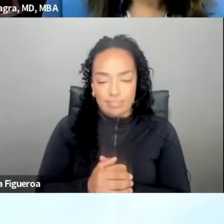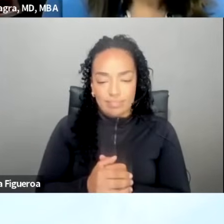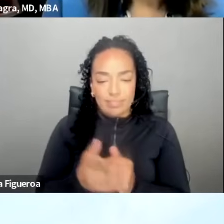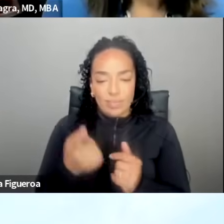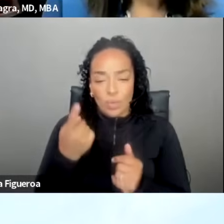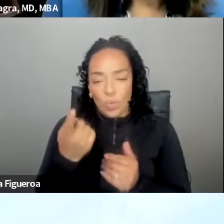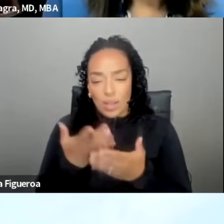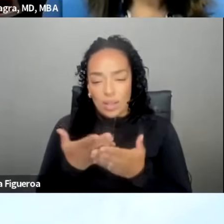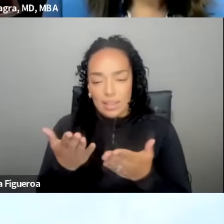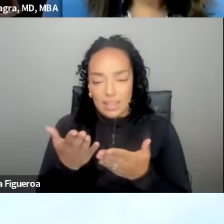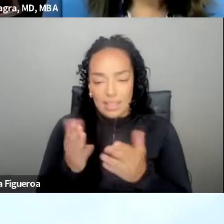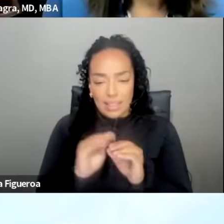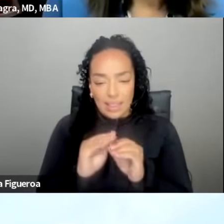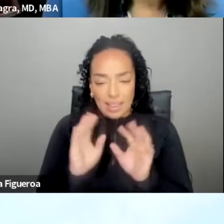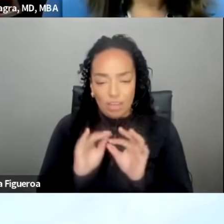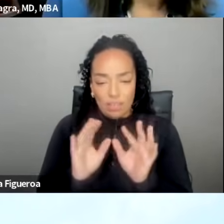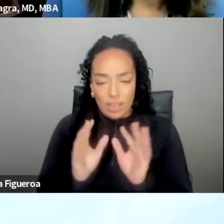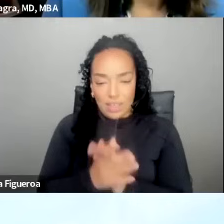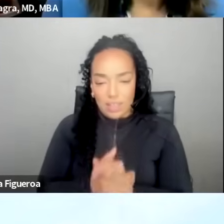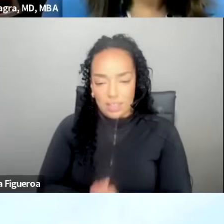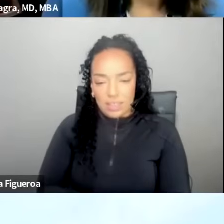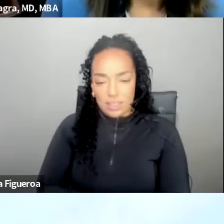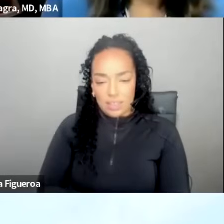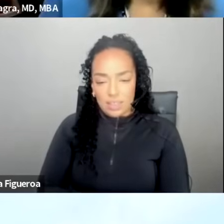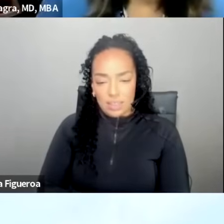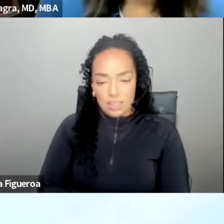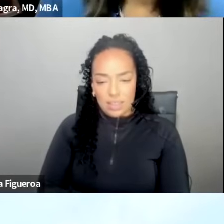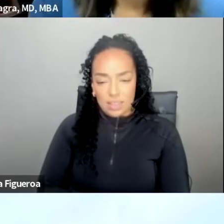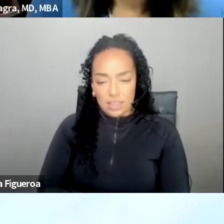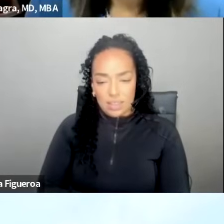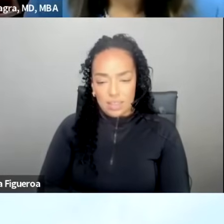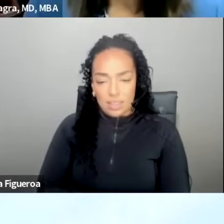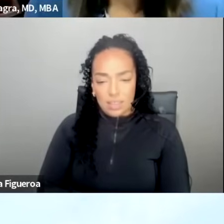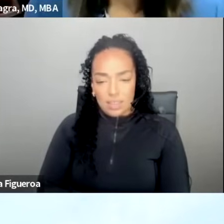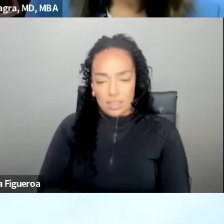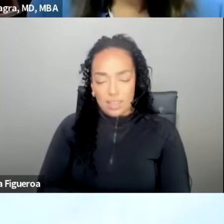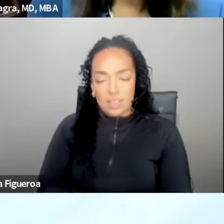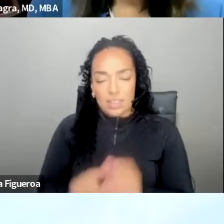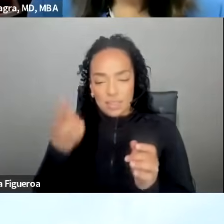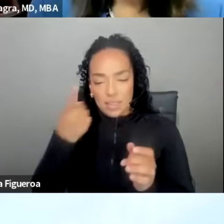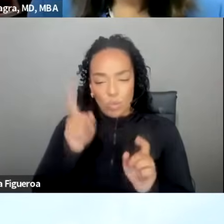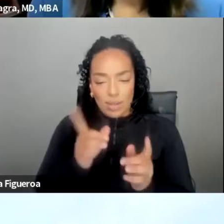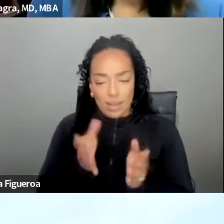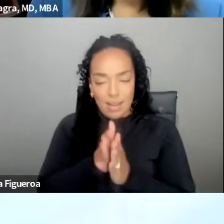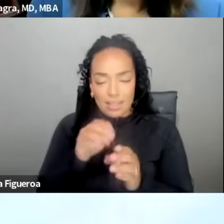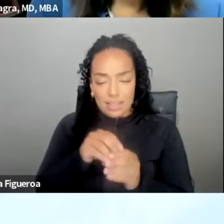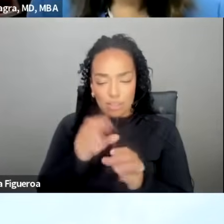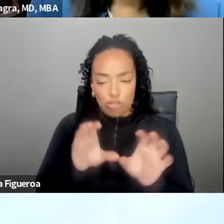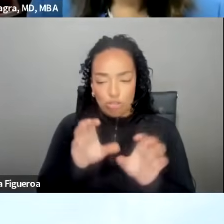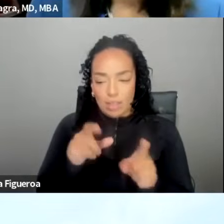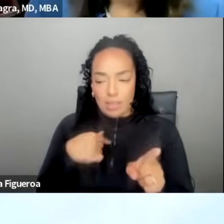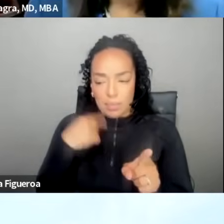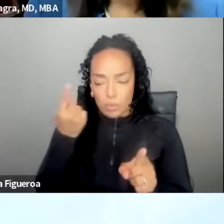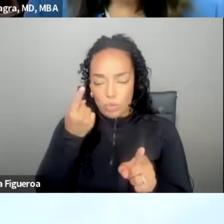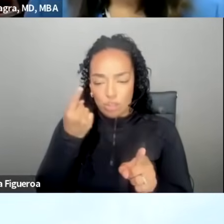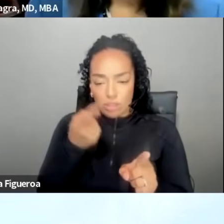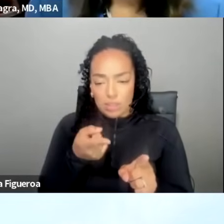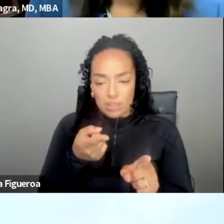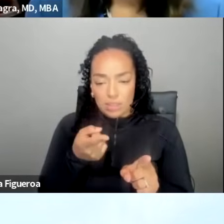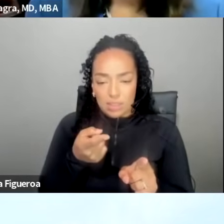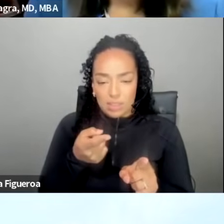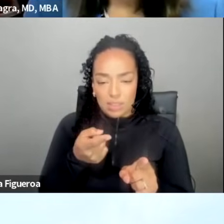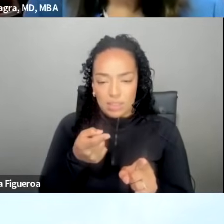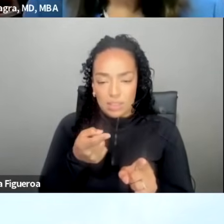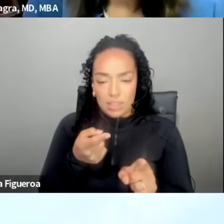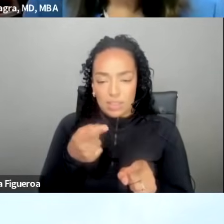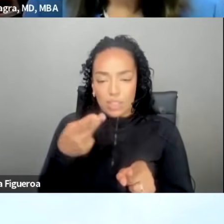think one of the things that is asking the chat that I was wondering myself, is that the human isolate appears somewhat different